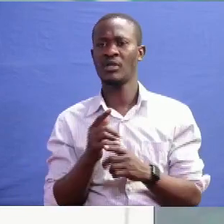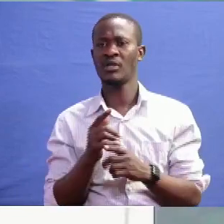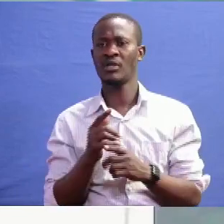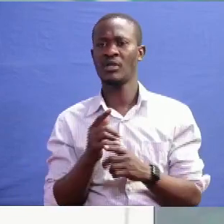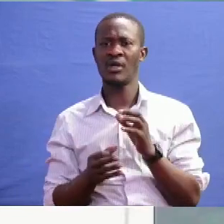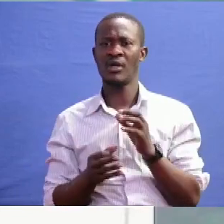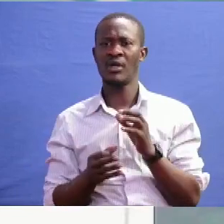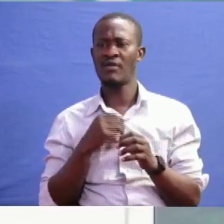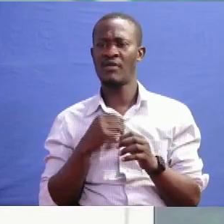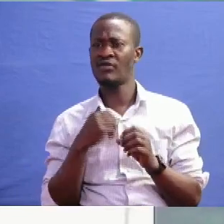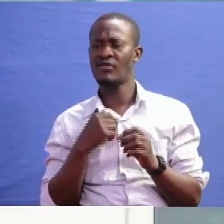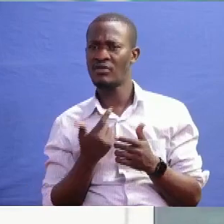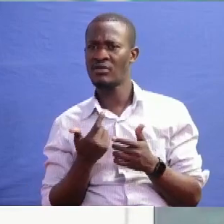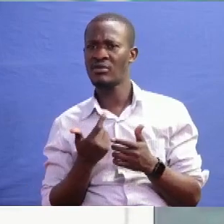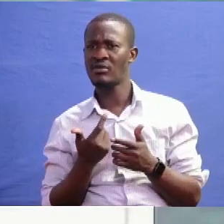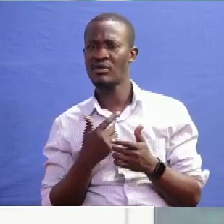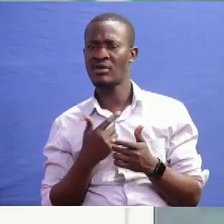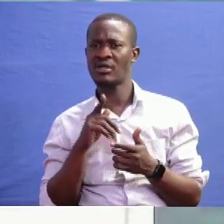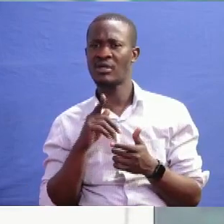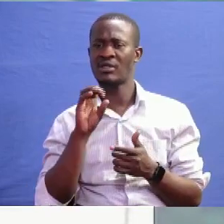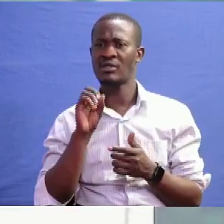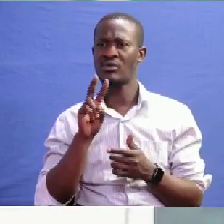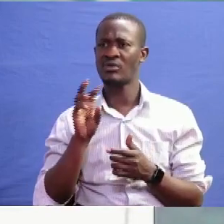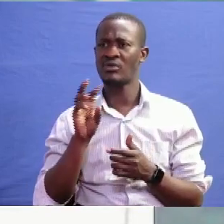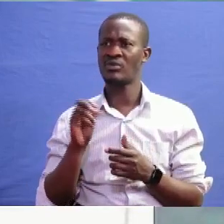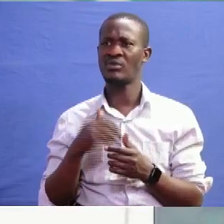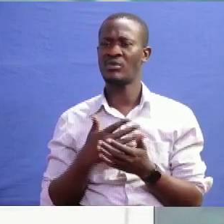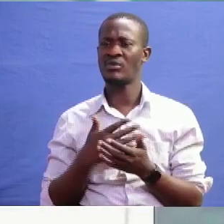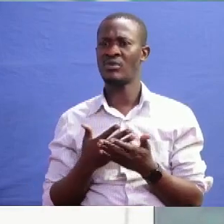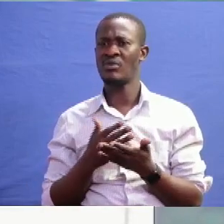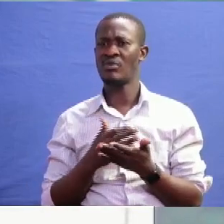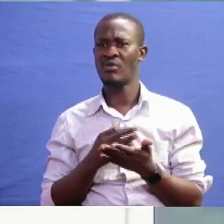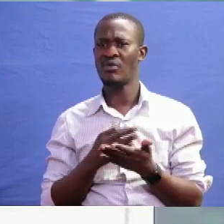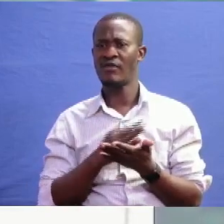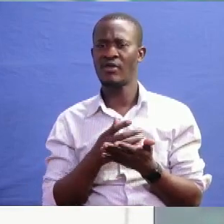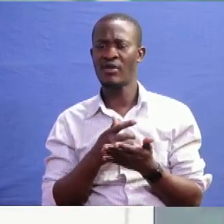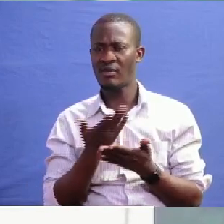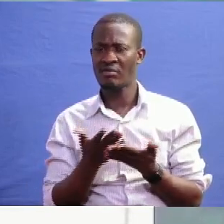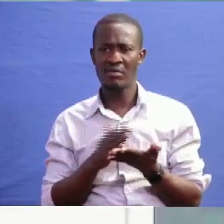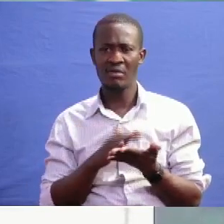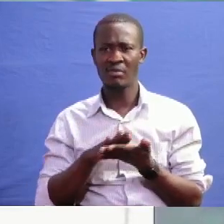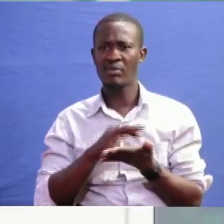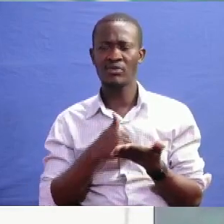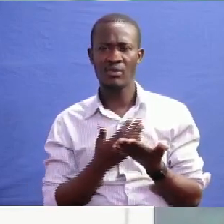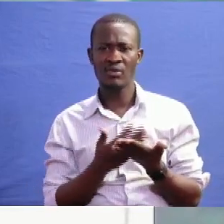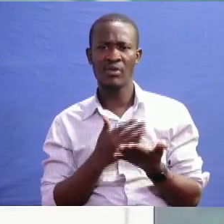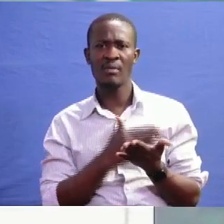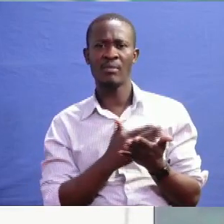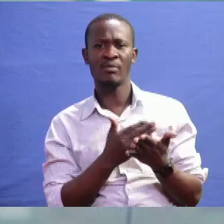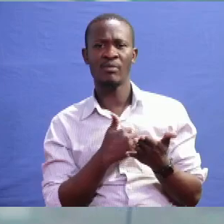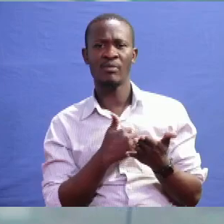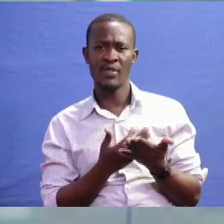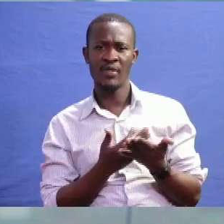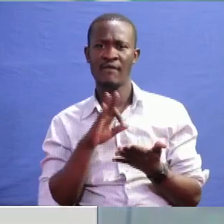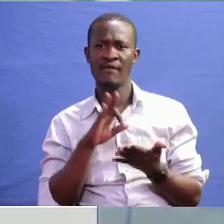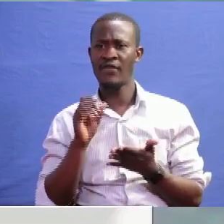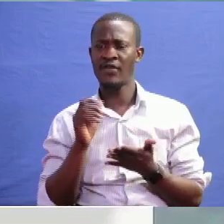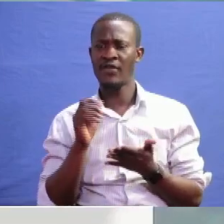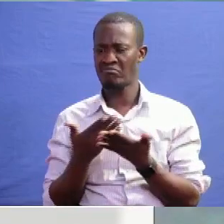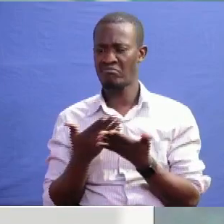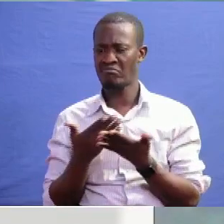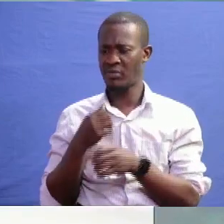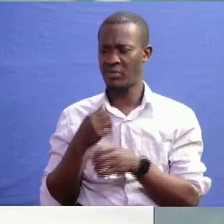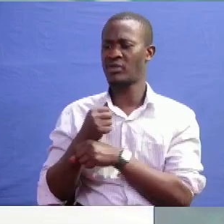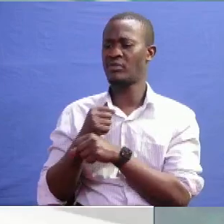you are not in the KCC 2028, we'll fund you based on the old funding model. Okay. Because their fee structure remain the same. They are being supported